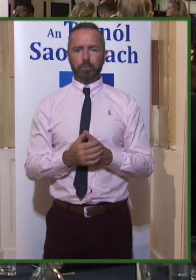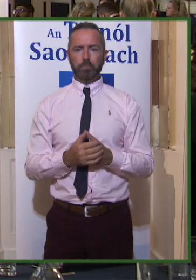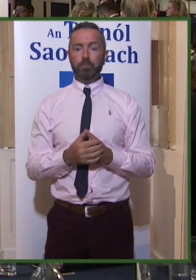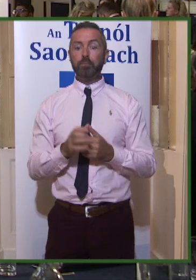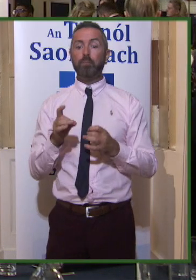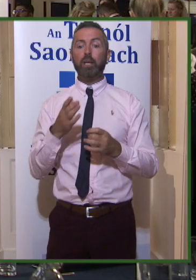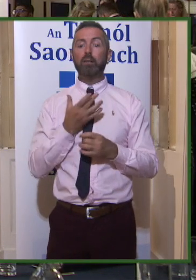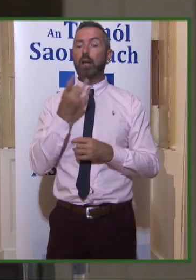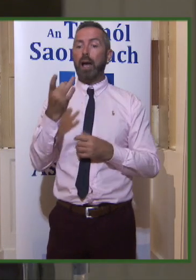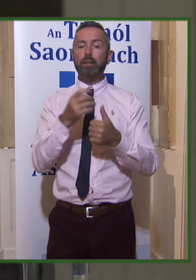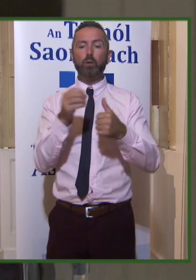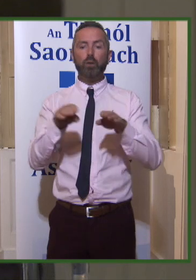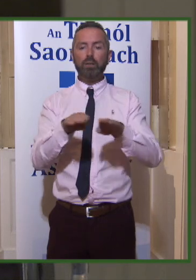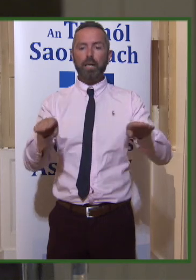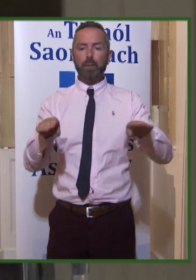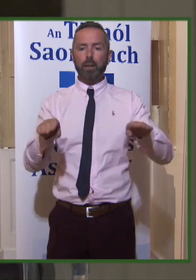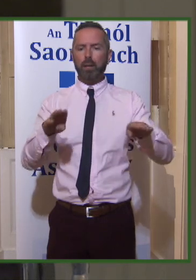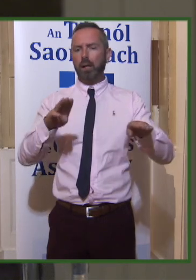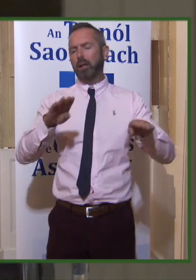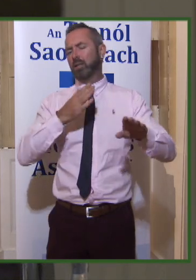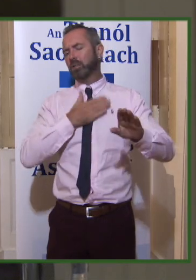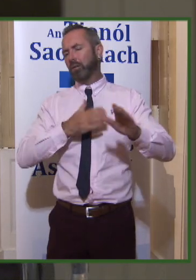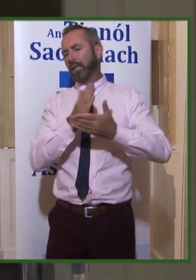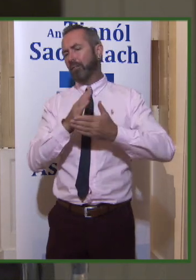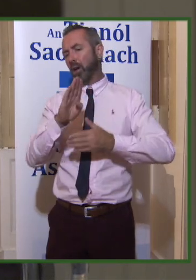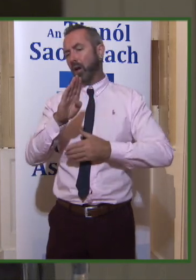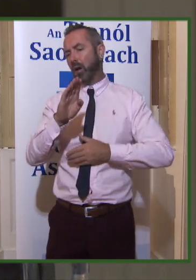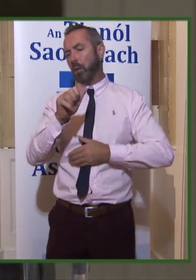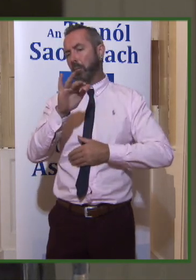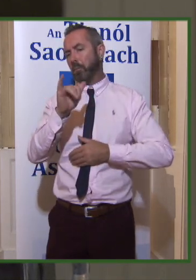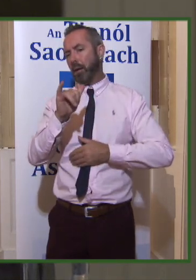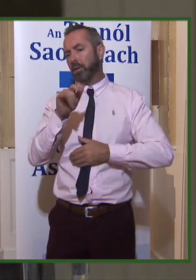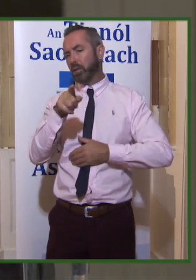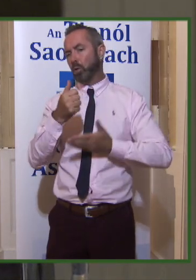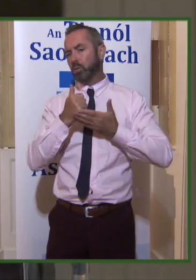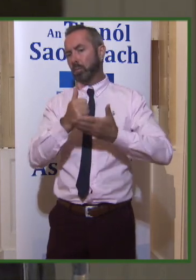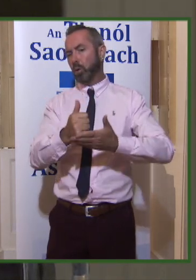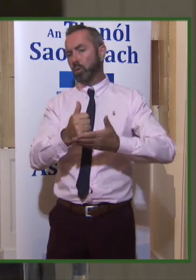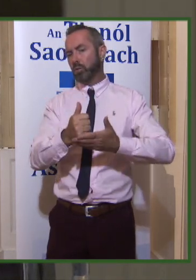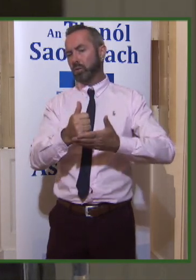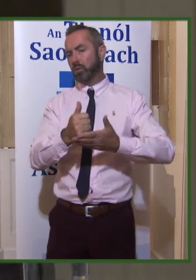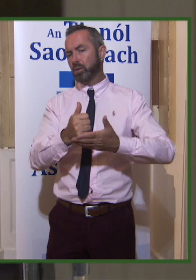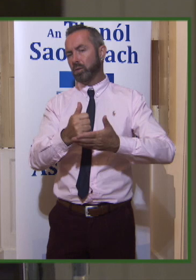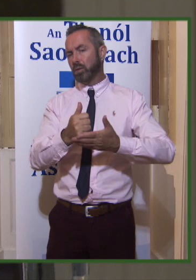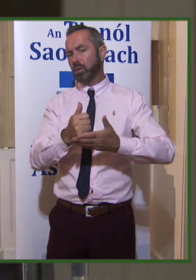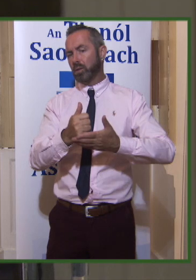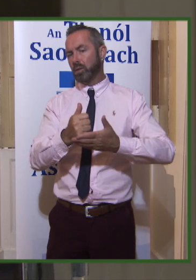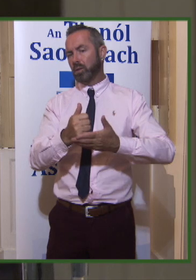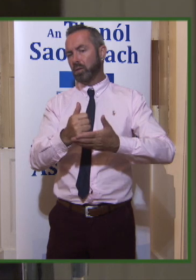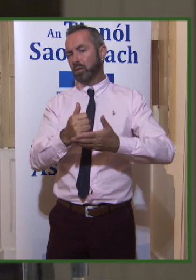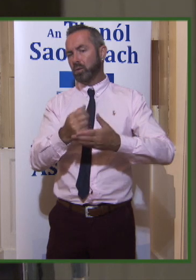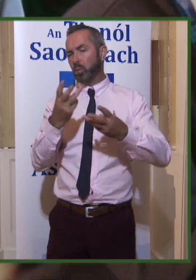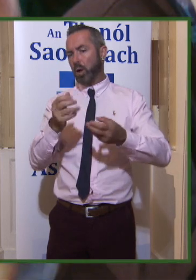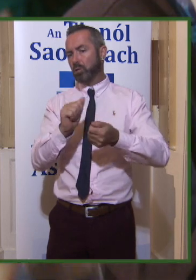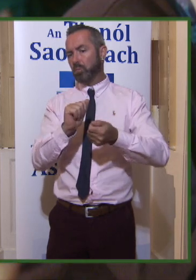4, Barry, just confirm, I understand the point you're making, but are you making any proposed amendments to what